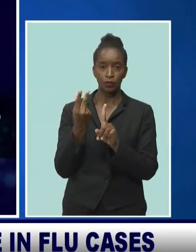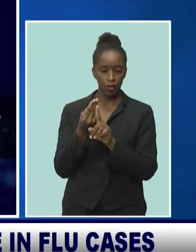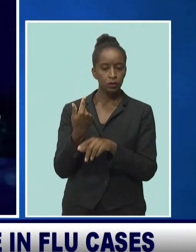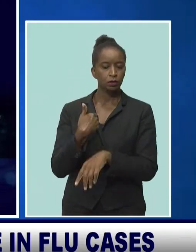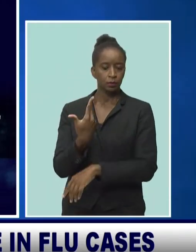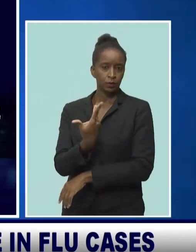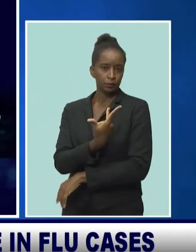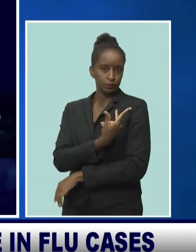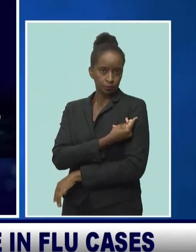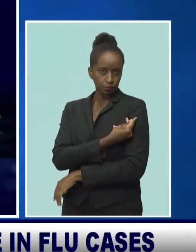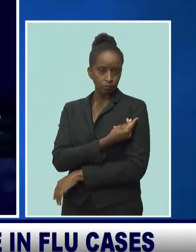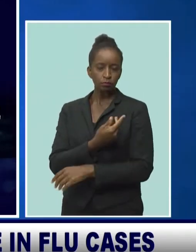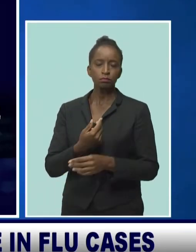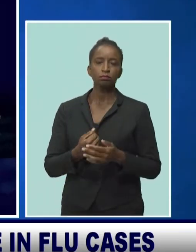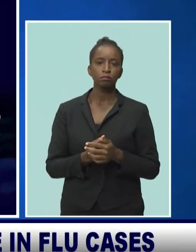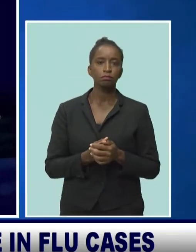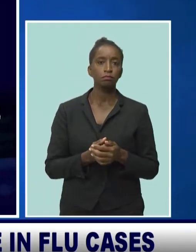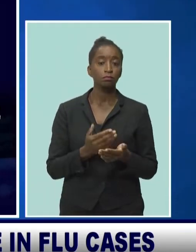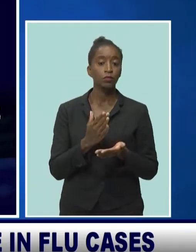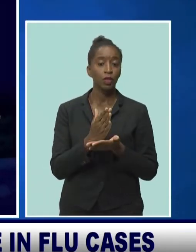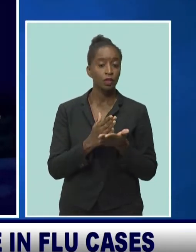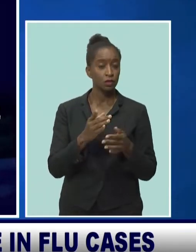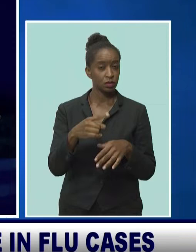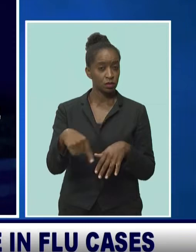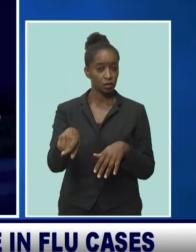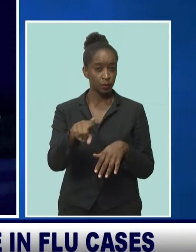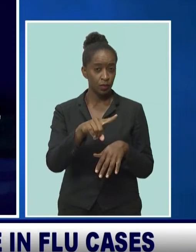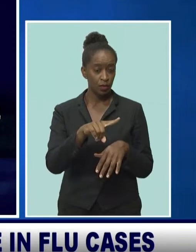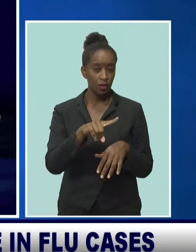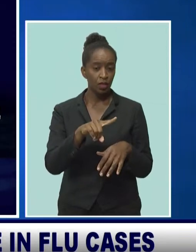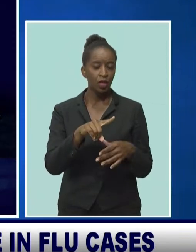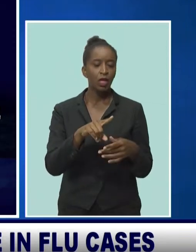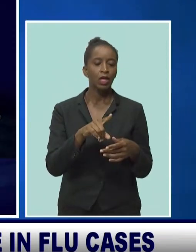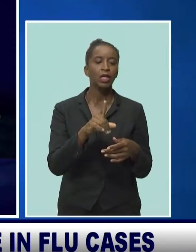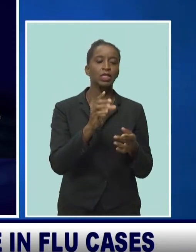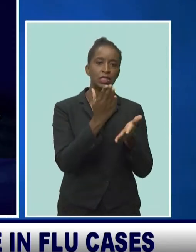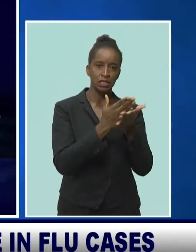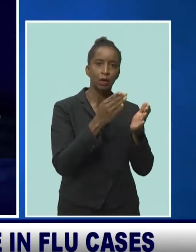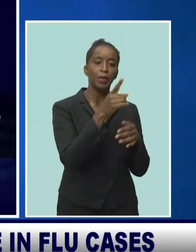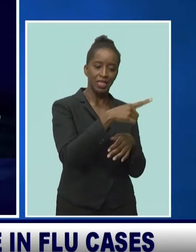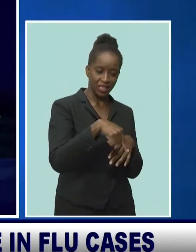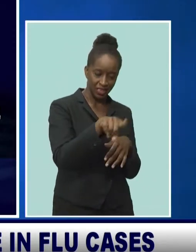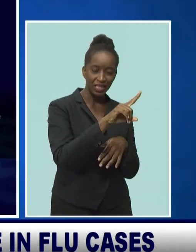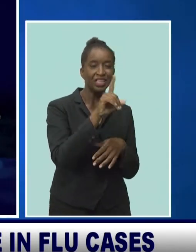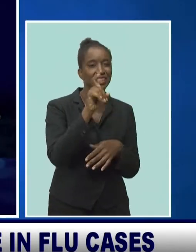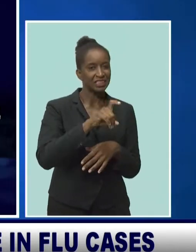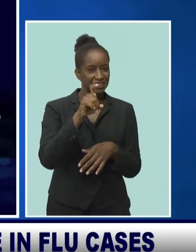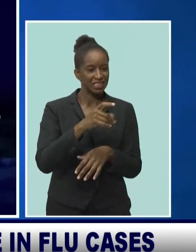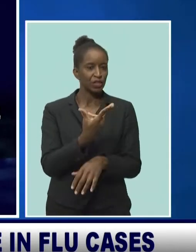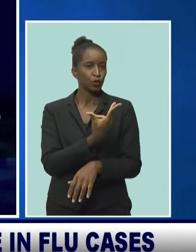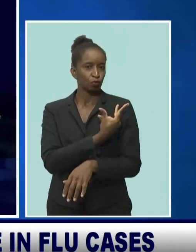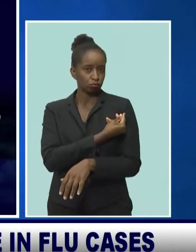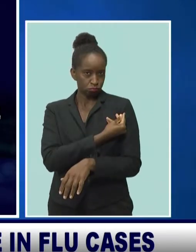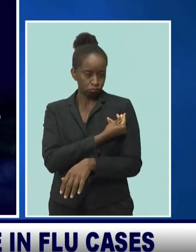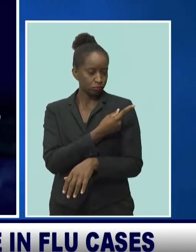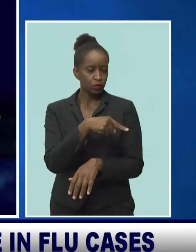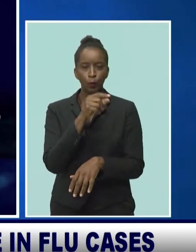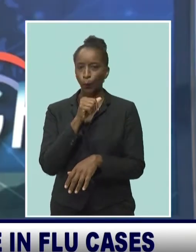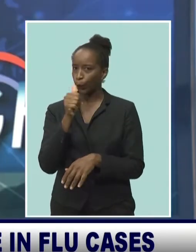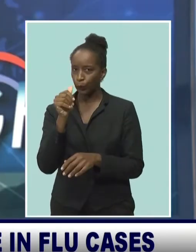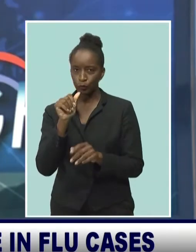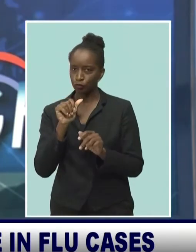who require a flu shot but don't fall into these categories, they can visit their private practitioner.